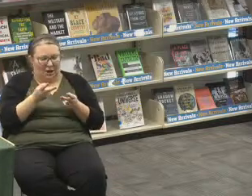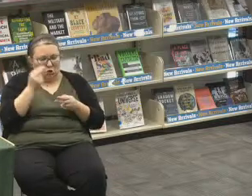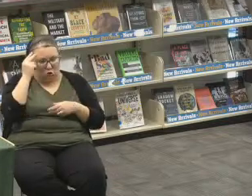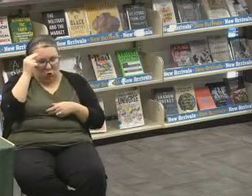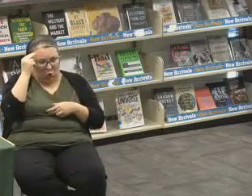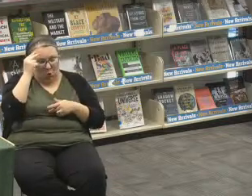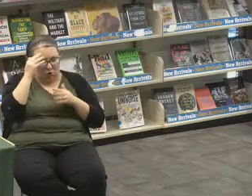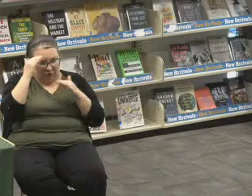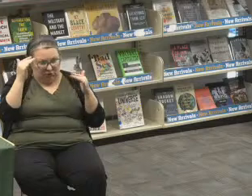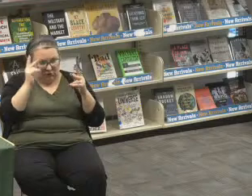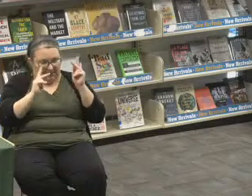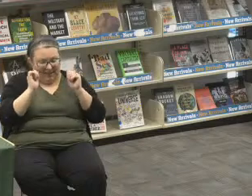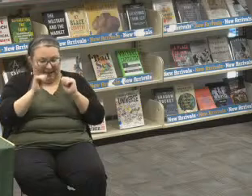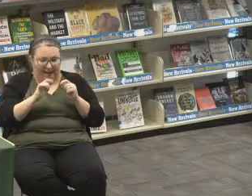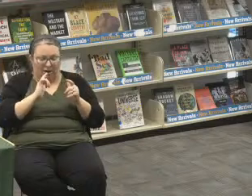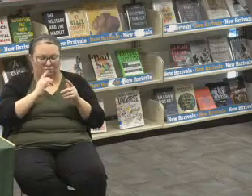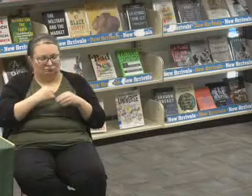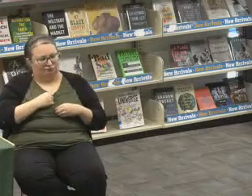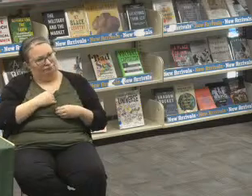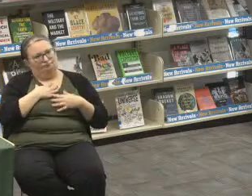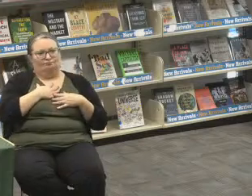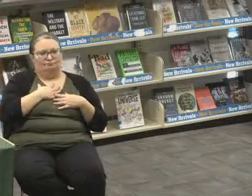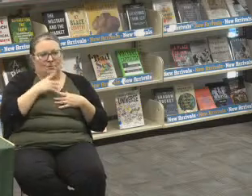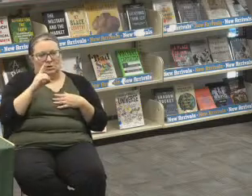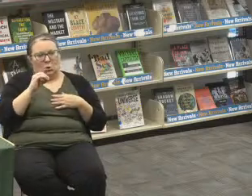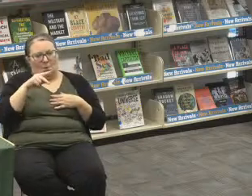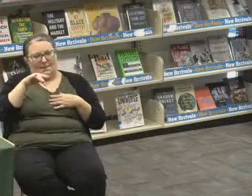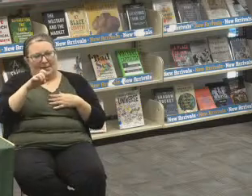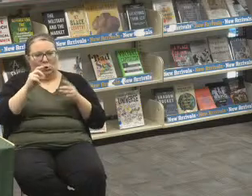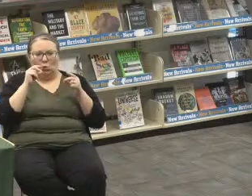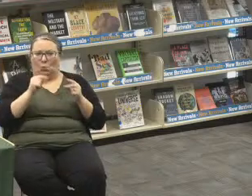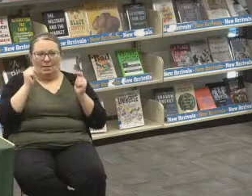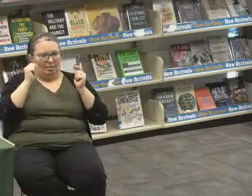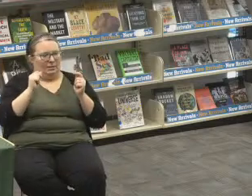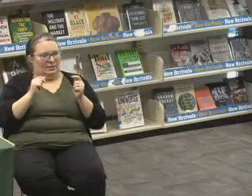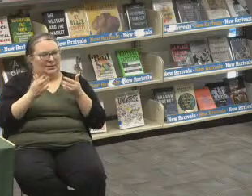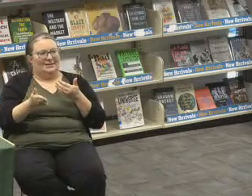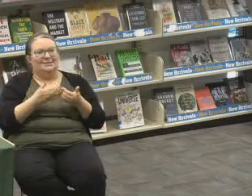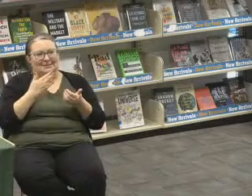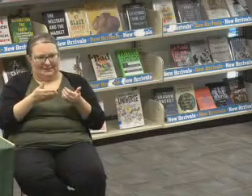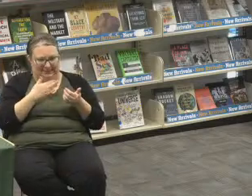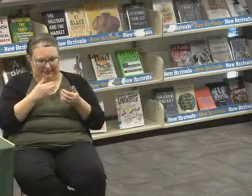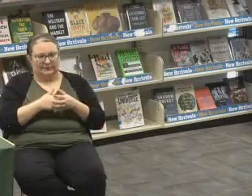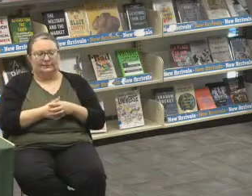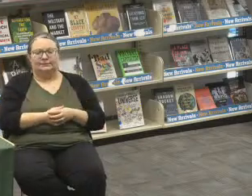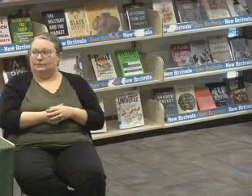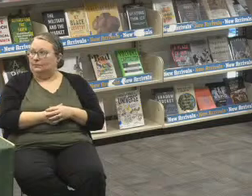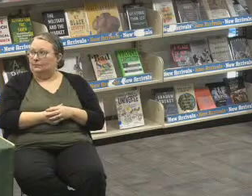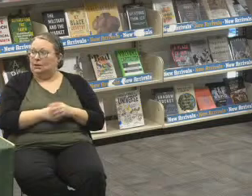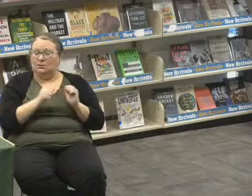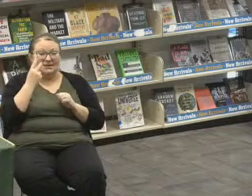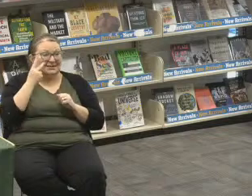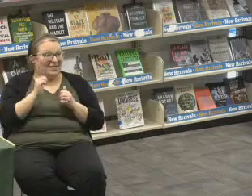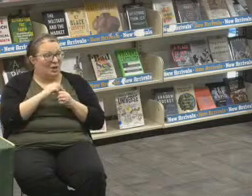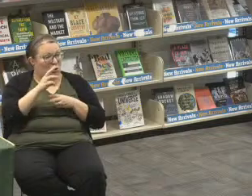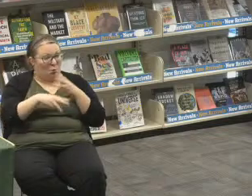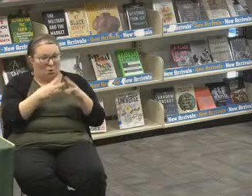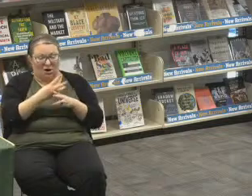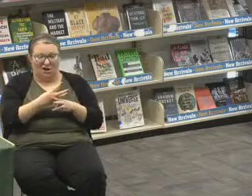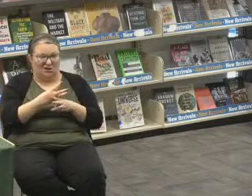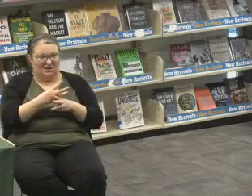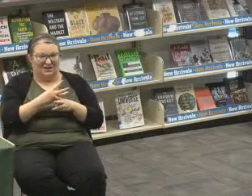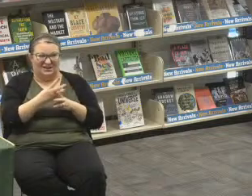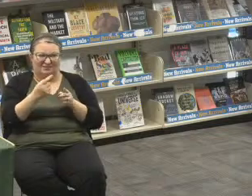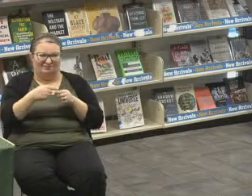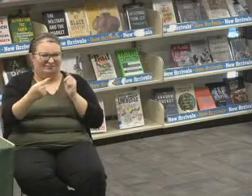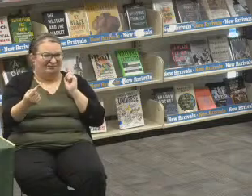neurodiverse people can get a big shot of dopamine very quickly. That's easy to do. You can see how this world is stacked against